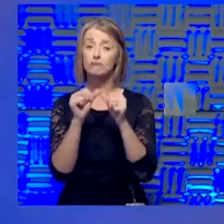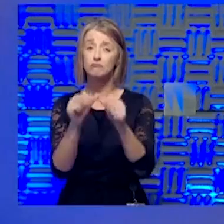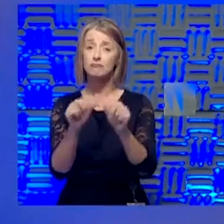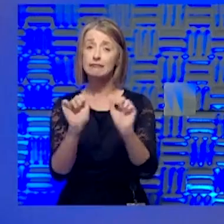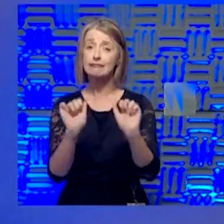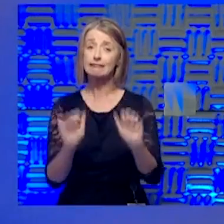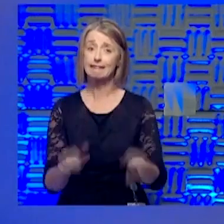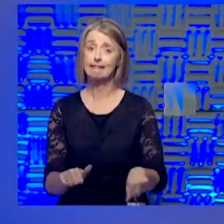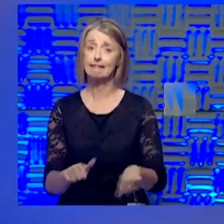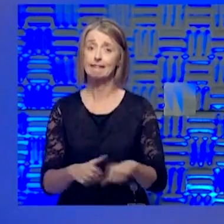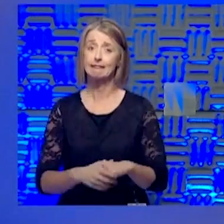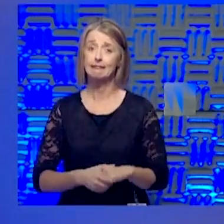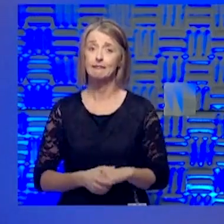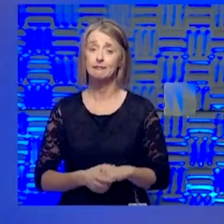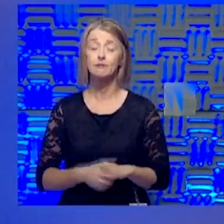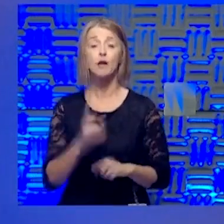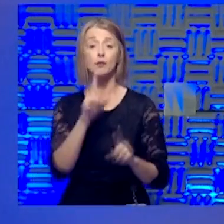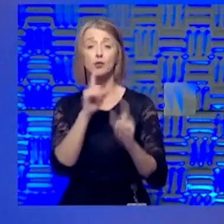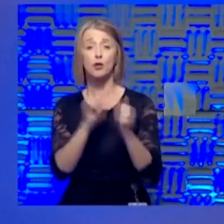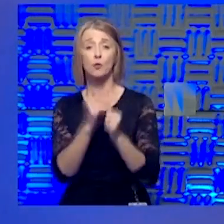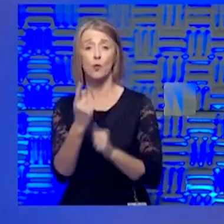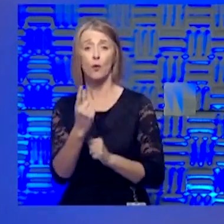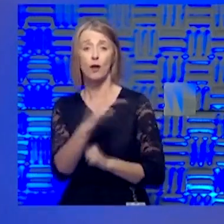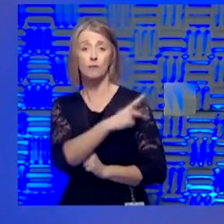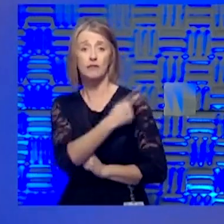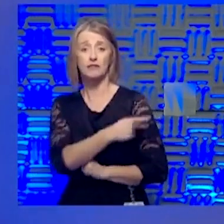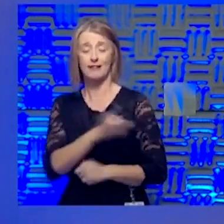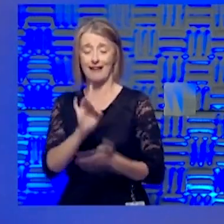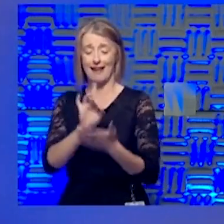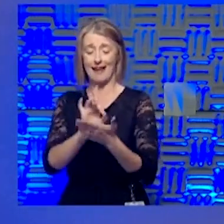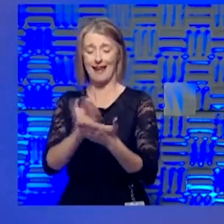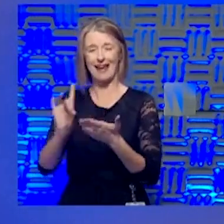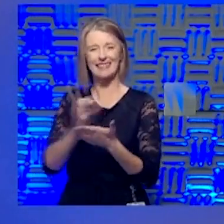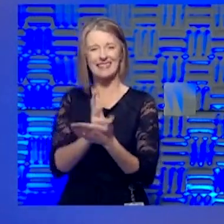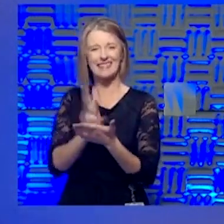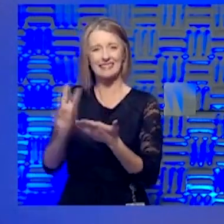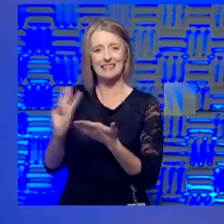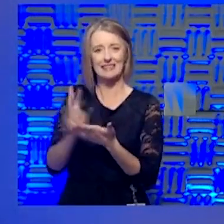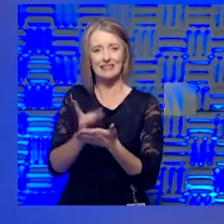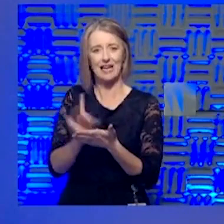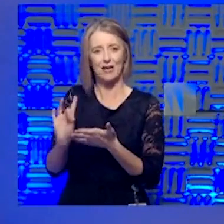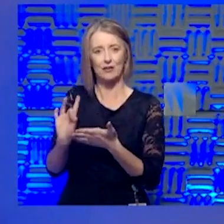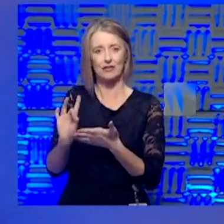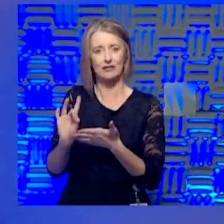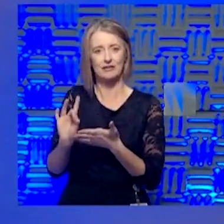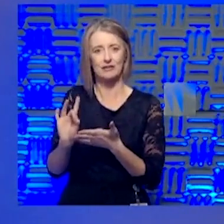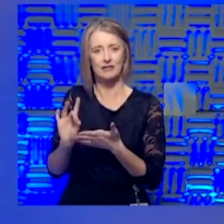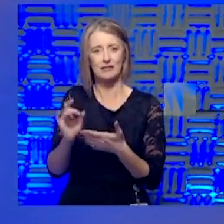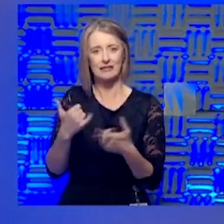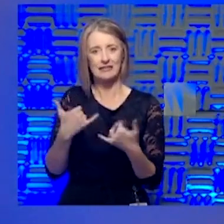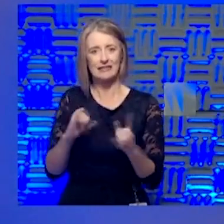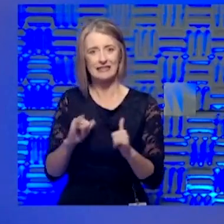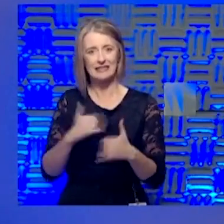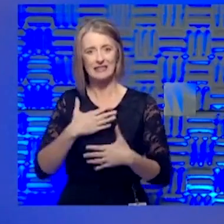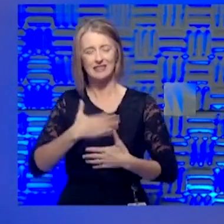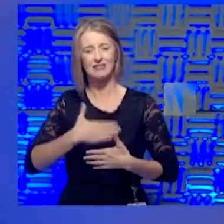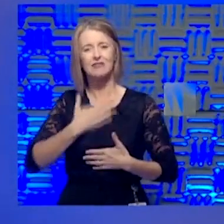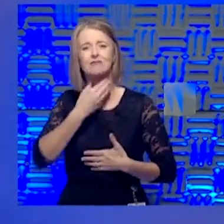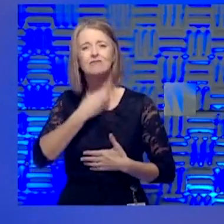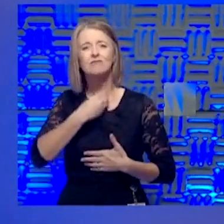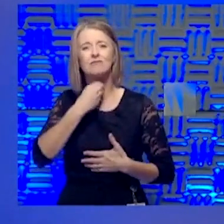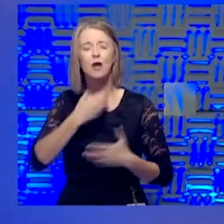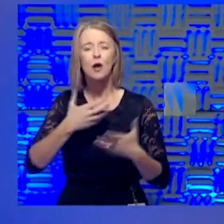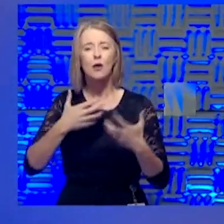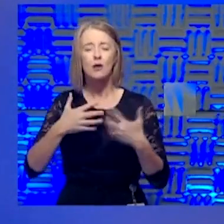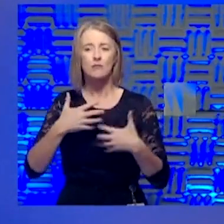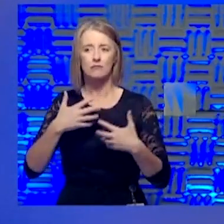speaking with a patient who had it 6 or 8 weeks ago, but she will still get this reactive airway process.